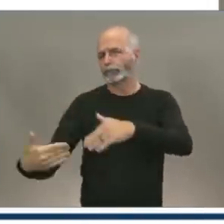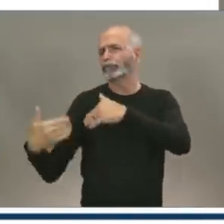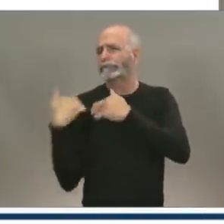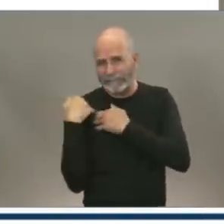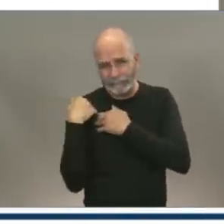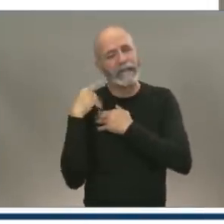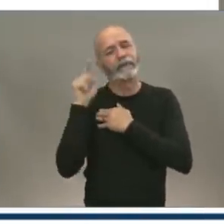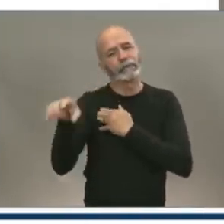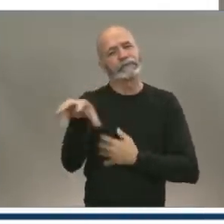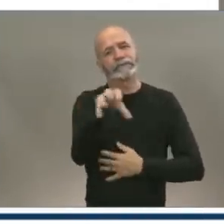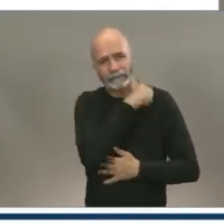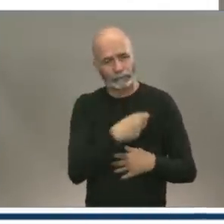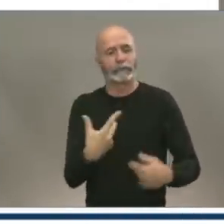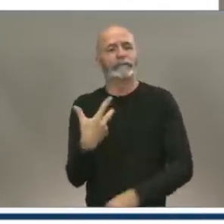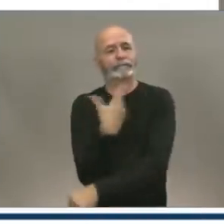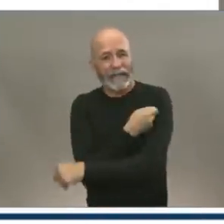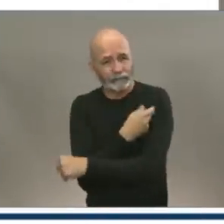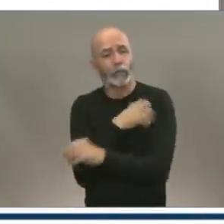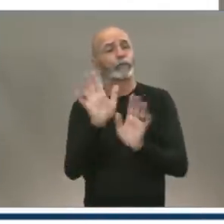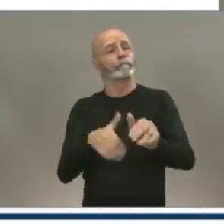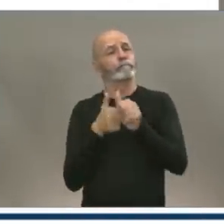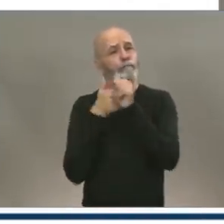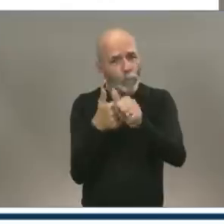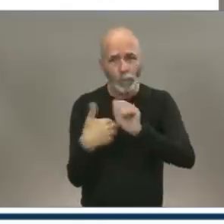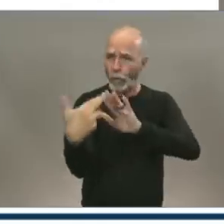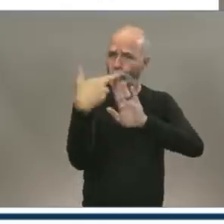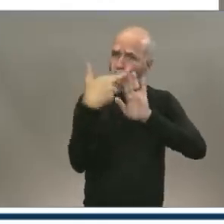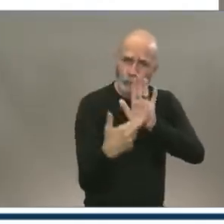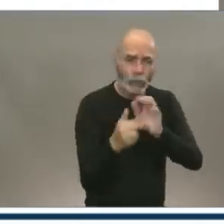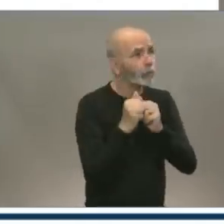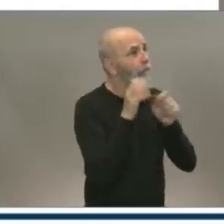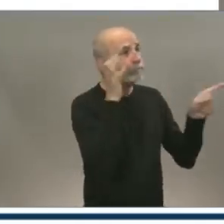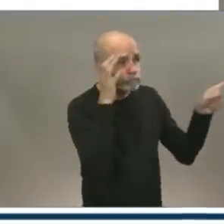following public health measures and protocols.